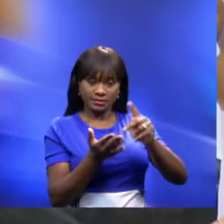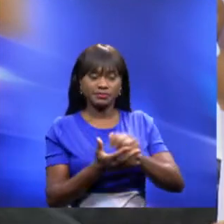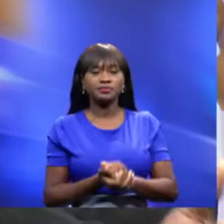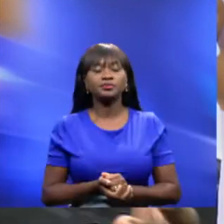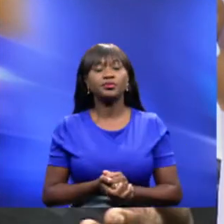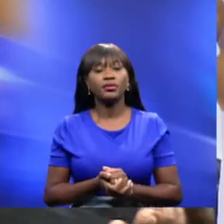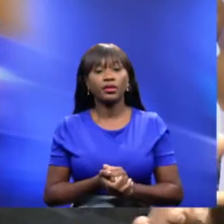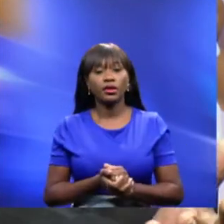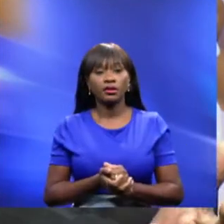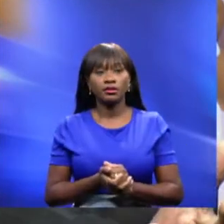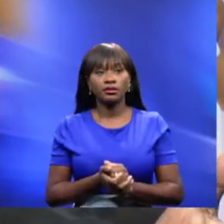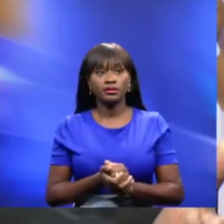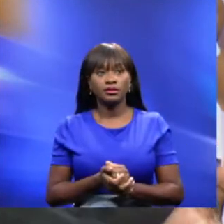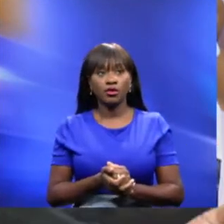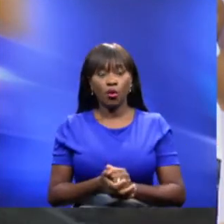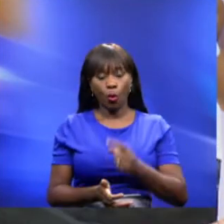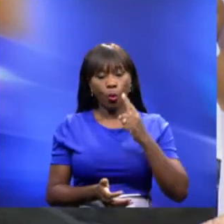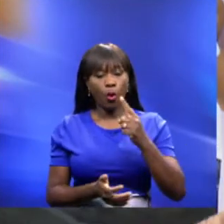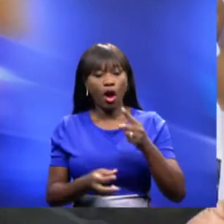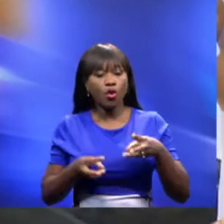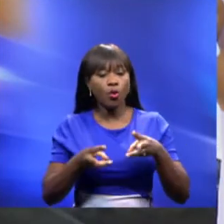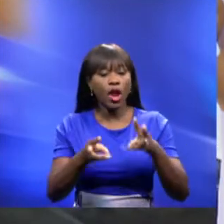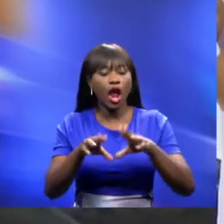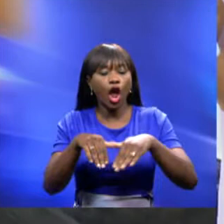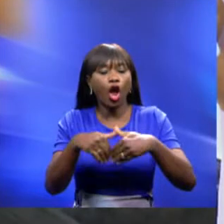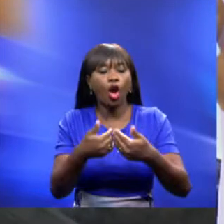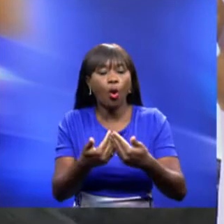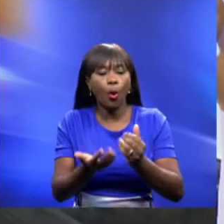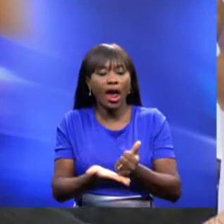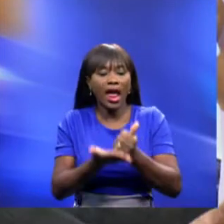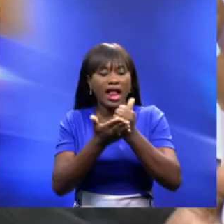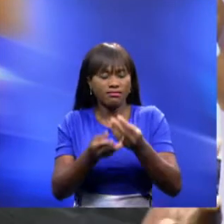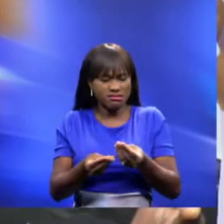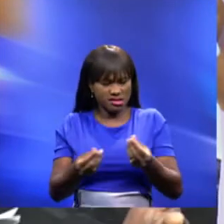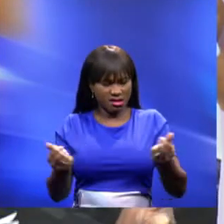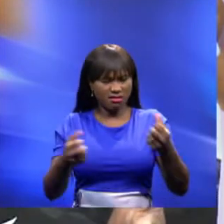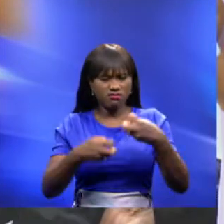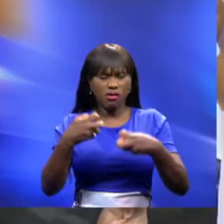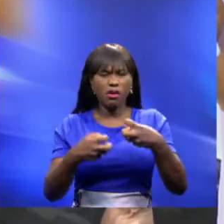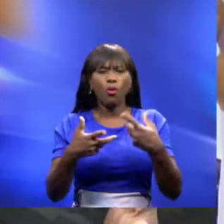Now, one of the ways you could help solve that is to